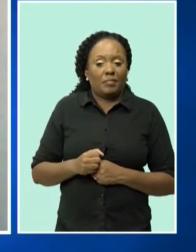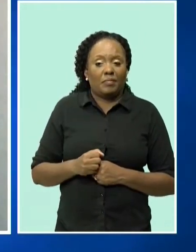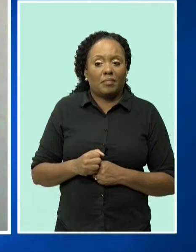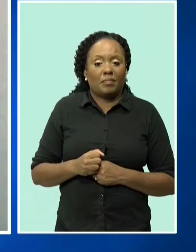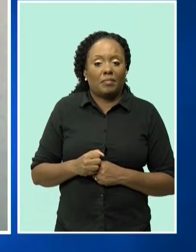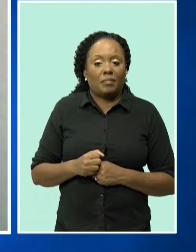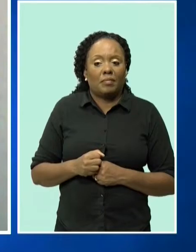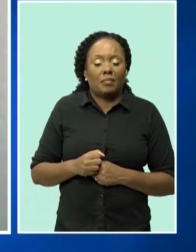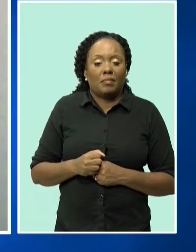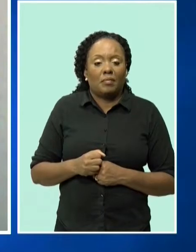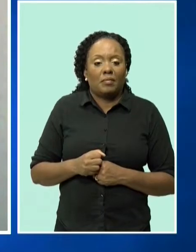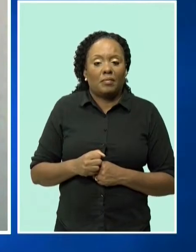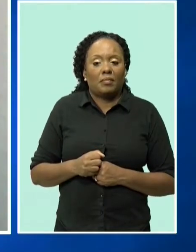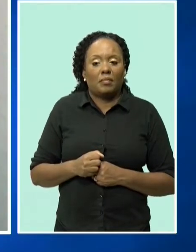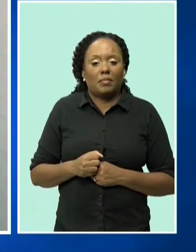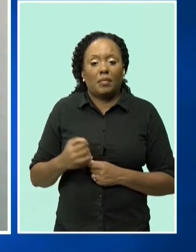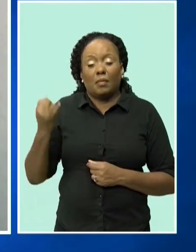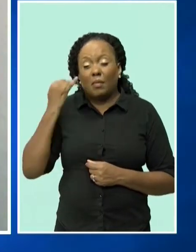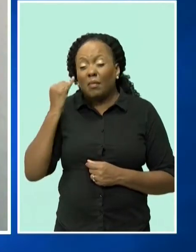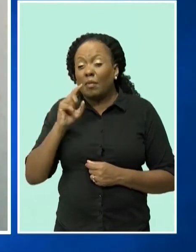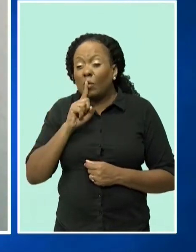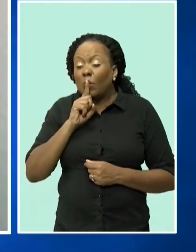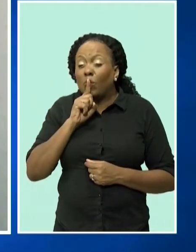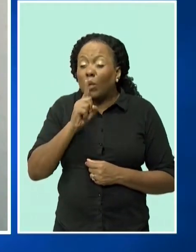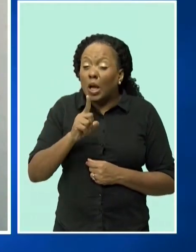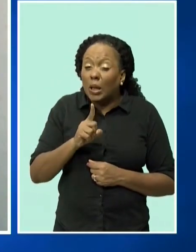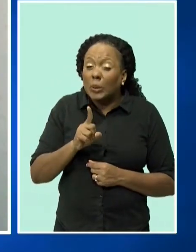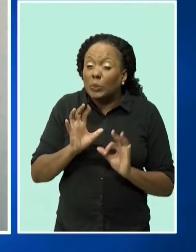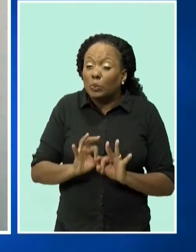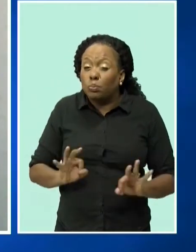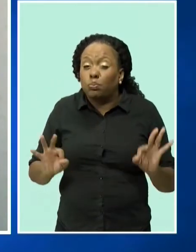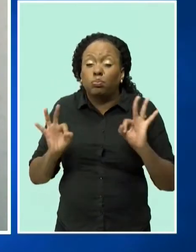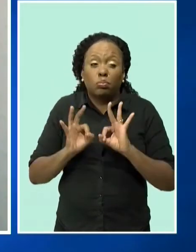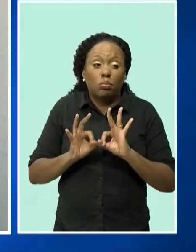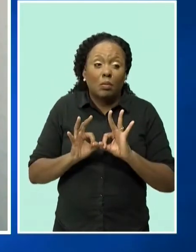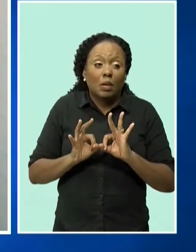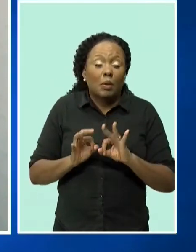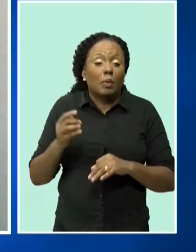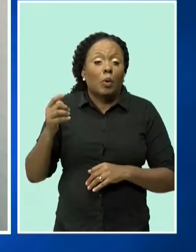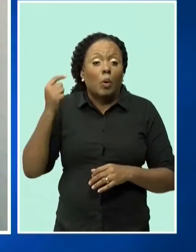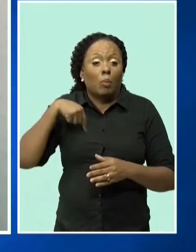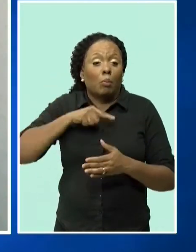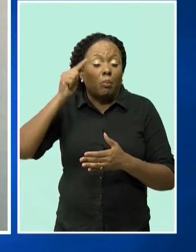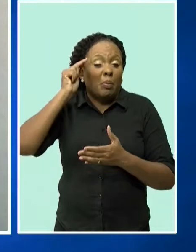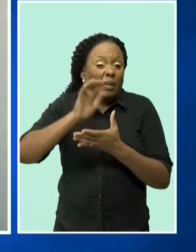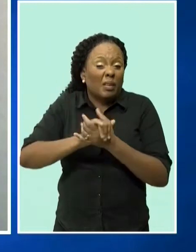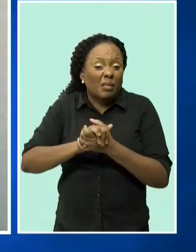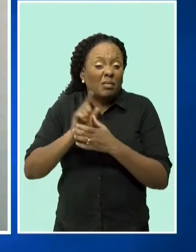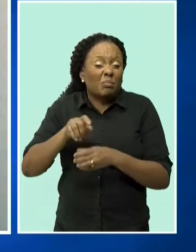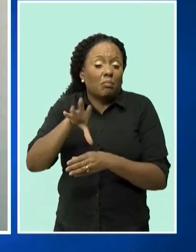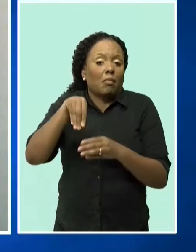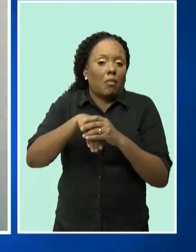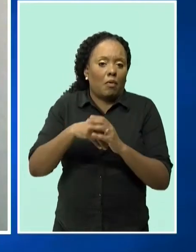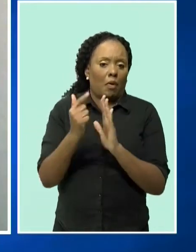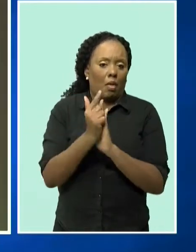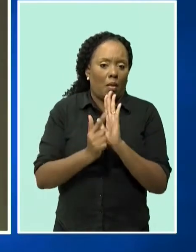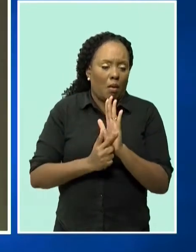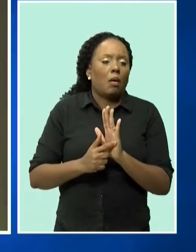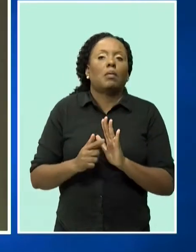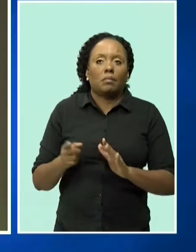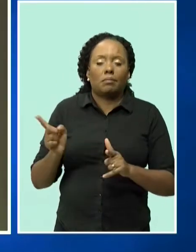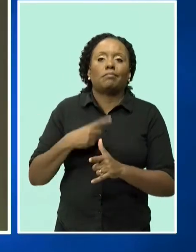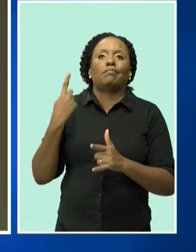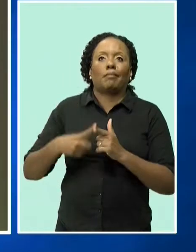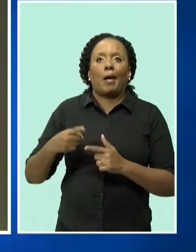some merit that suggests that it should be put as primary legislation, then the Commission